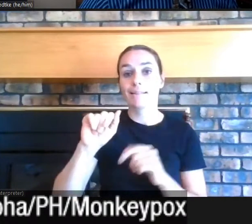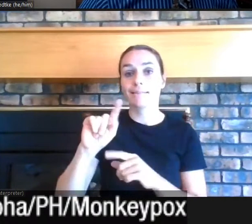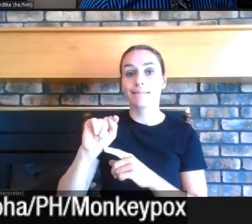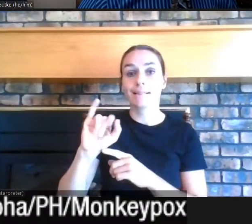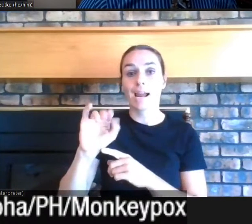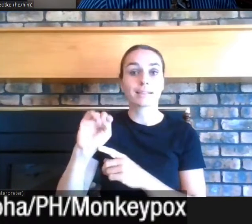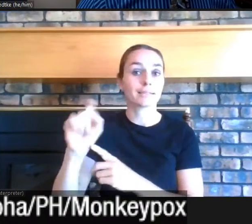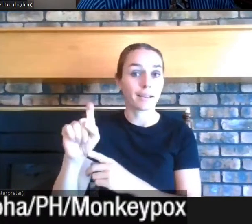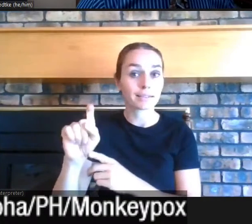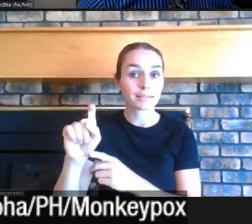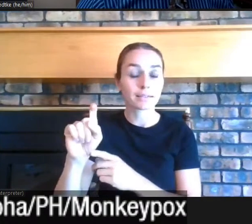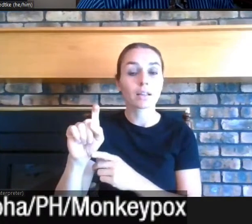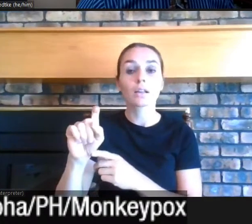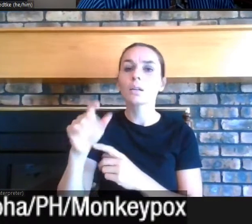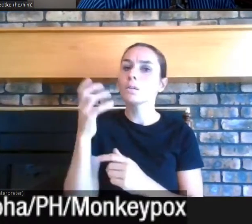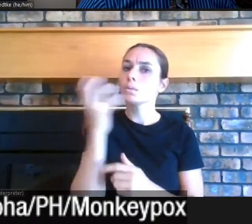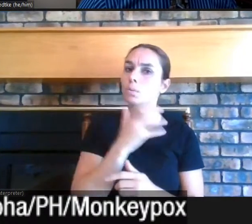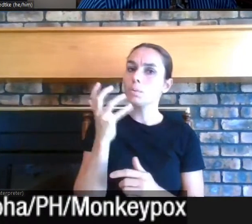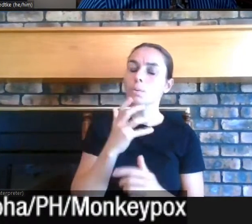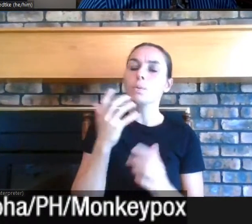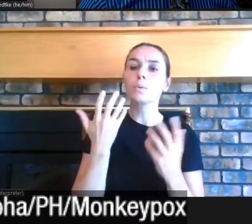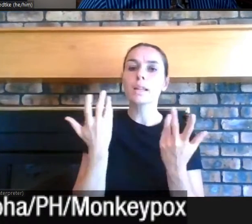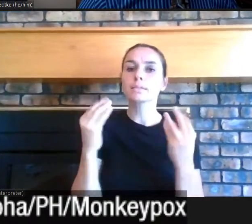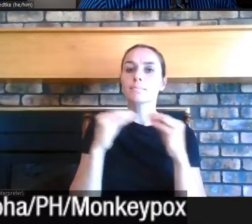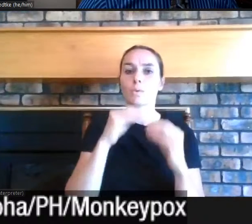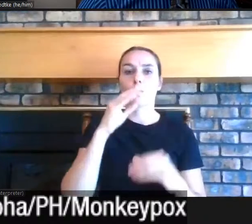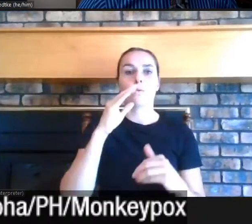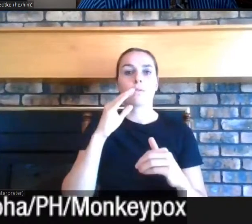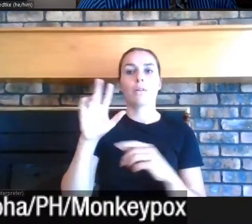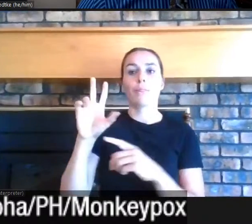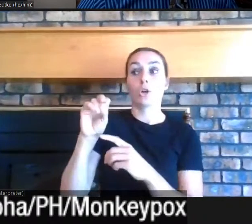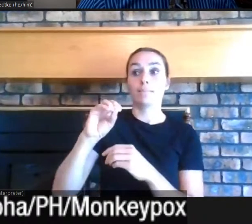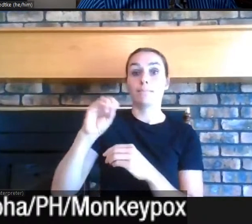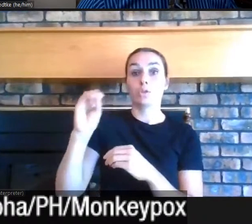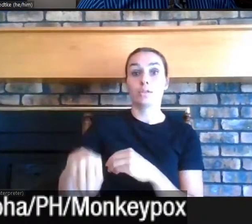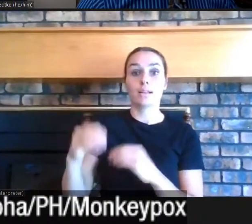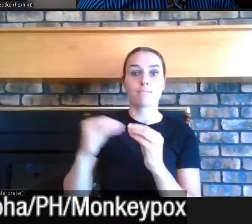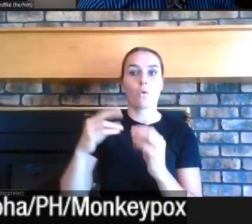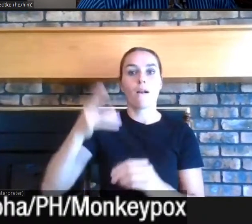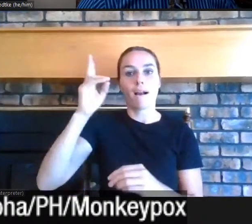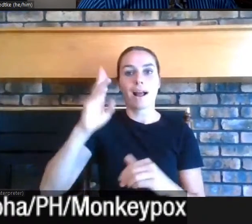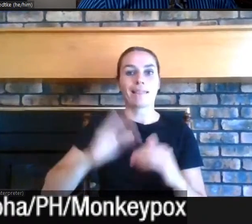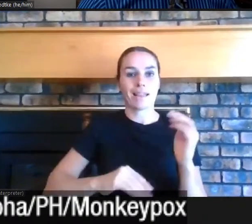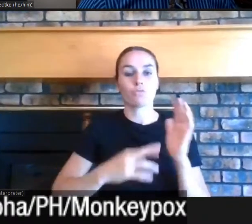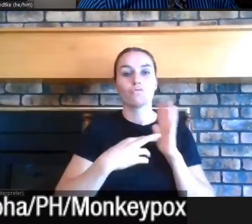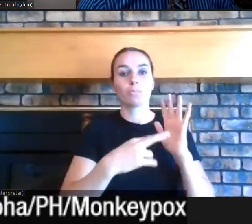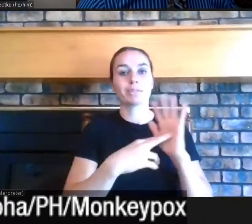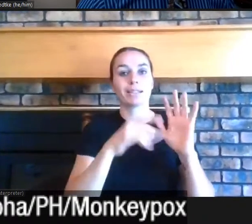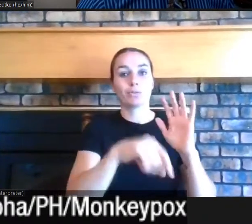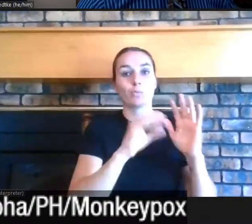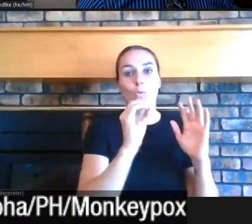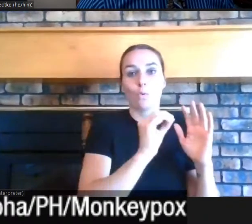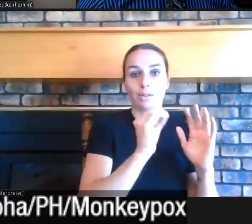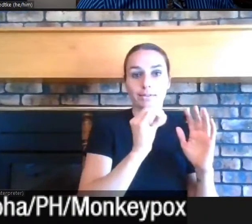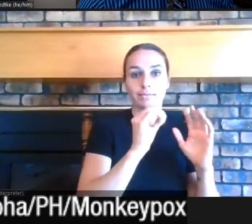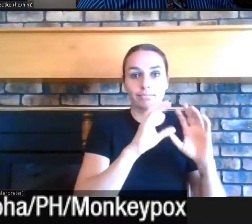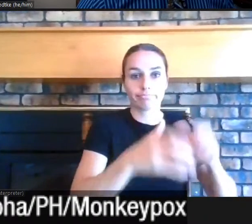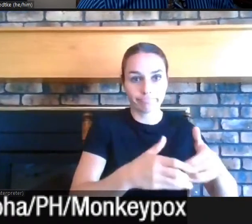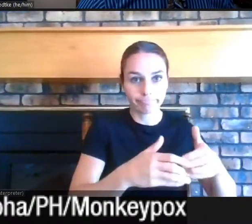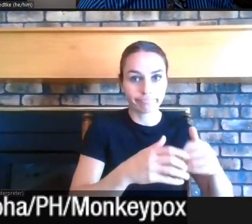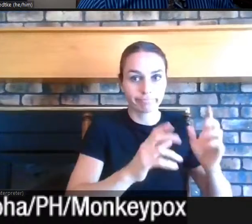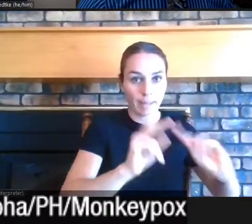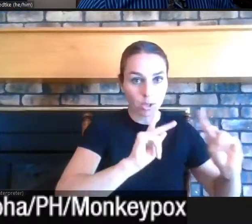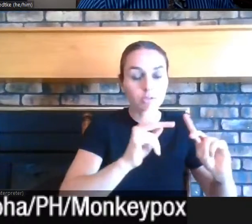that is much more than they're represented in the Oregon population. So we need to continue a focus on getting information out to them